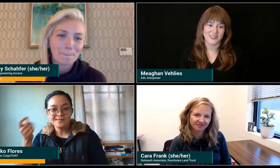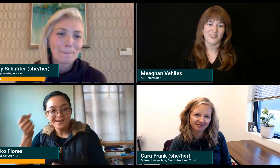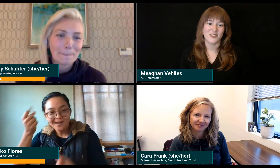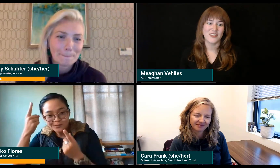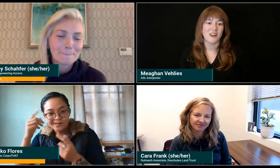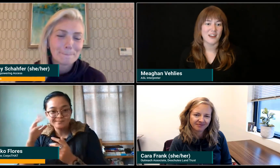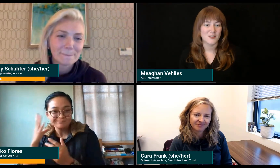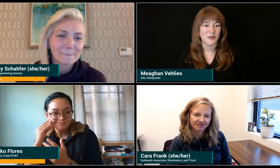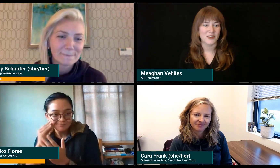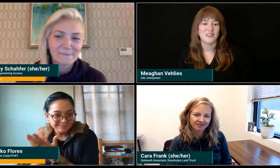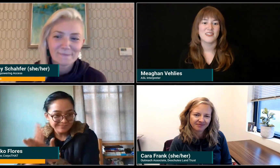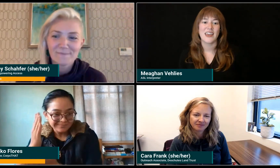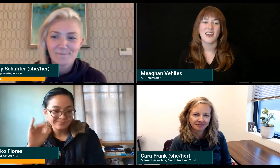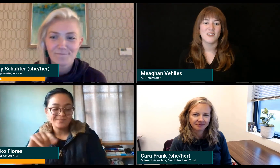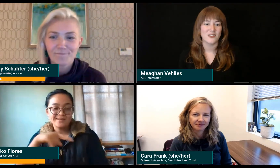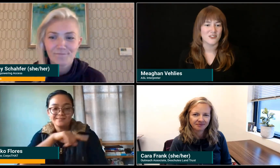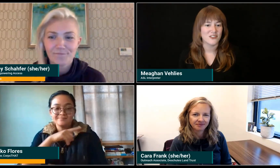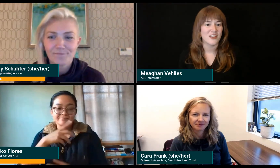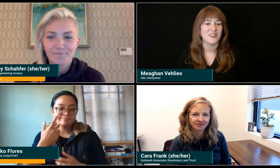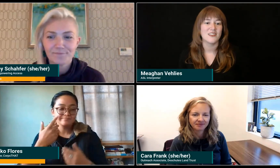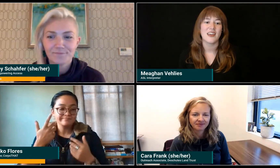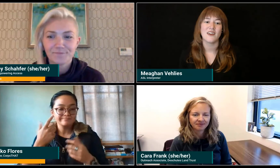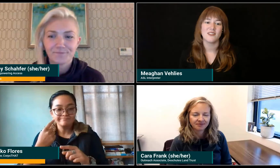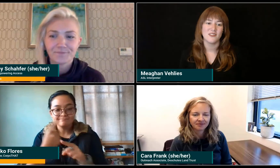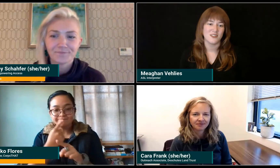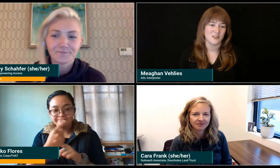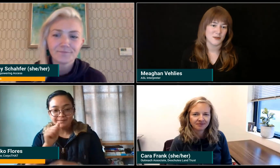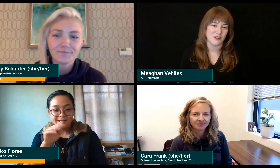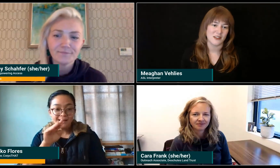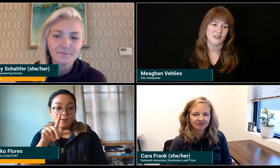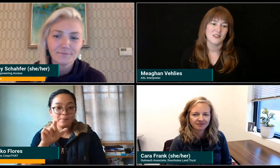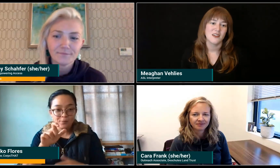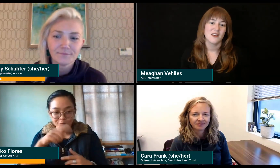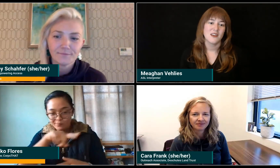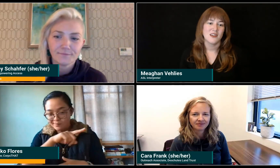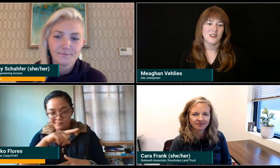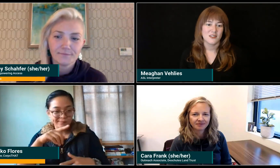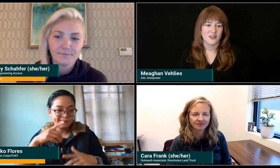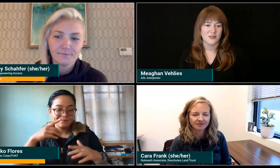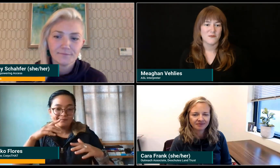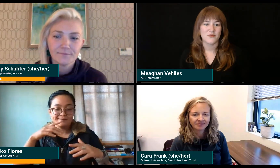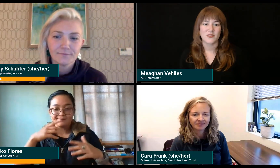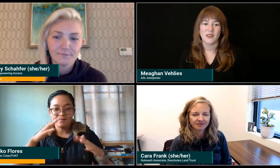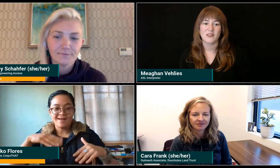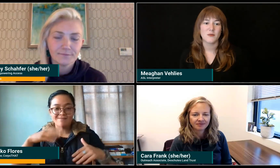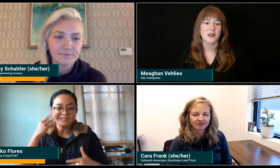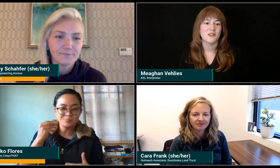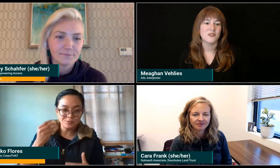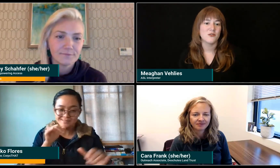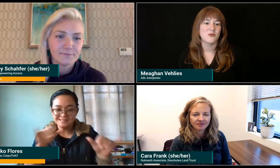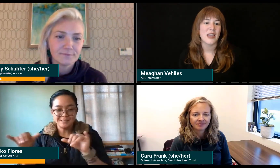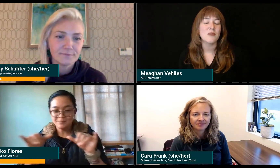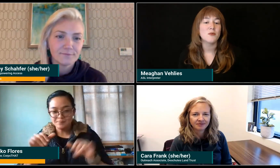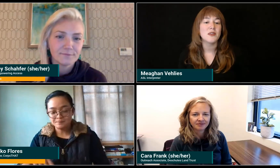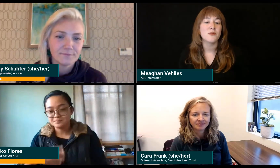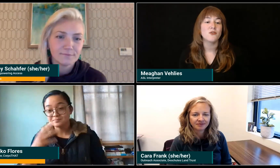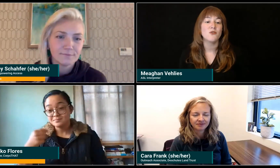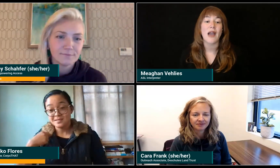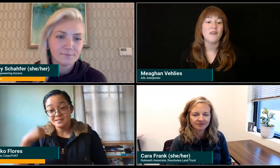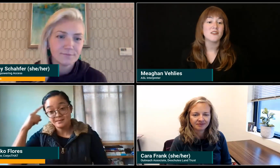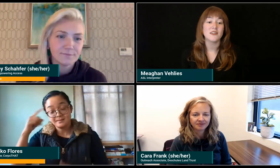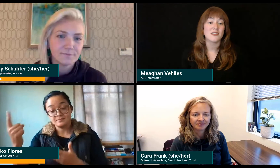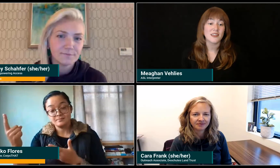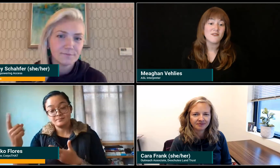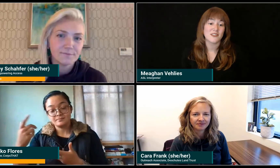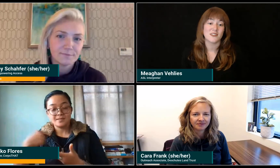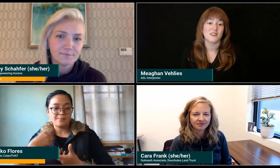doing. They are experts. They have the understanding. They have the lived experience. As compared to able people who